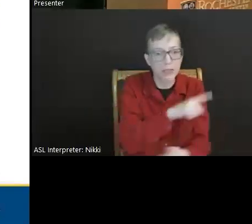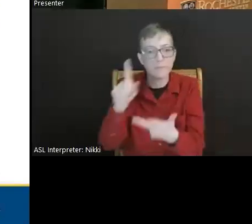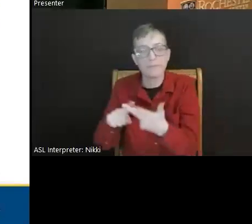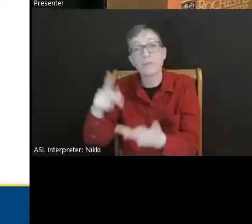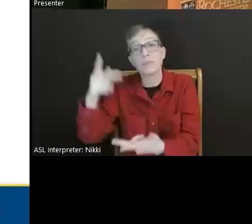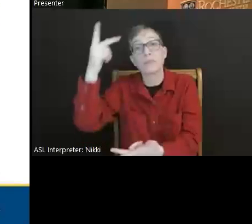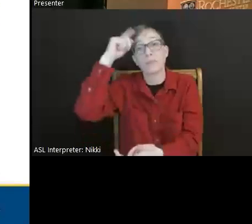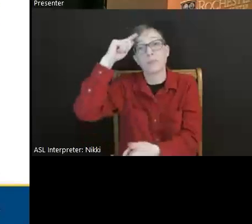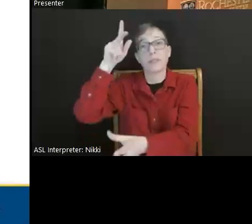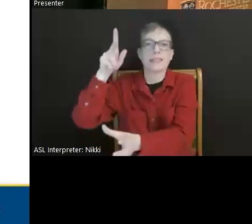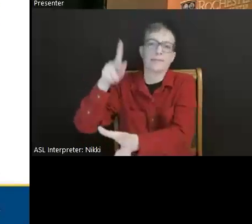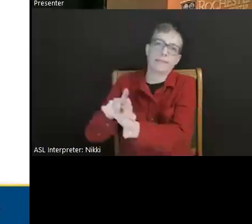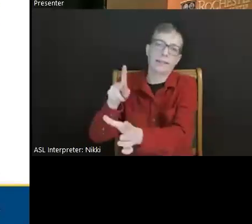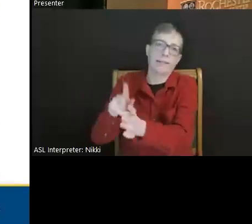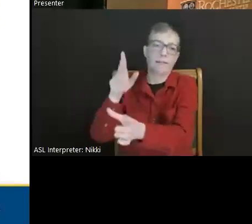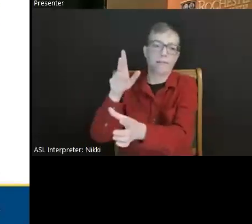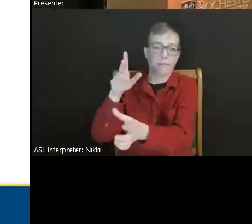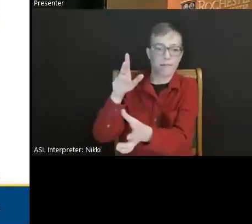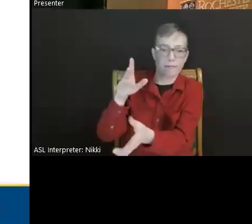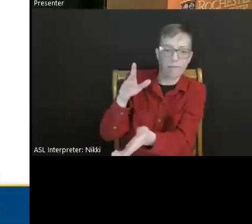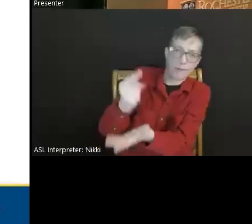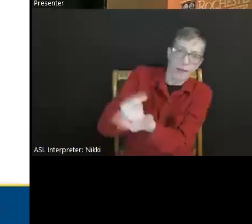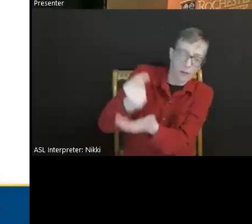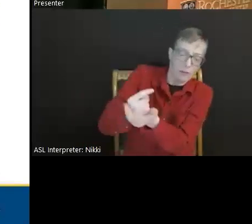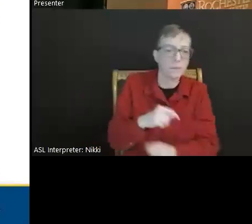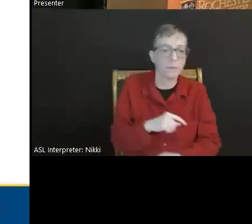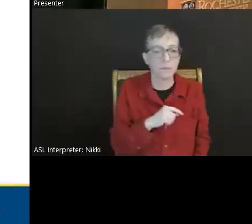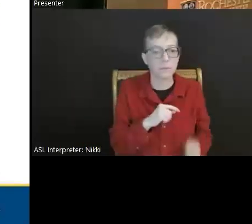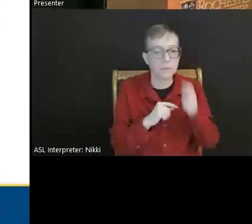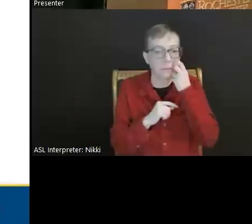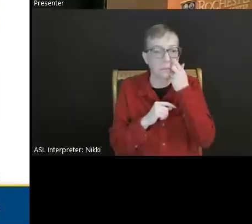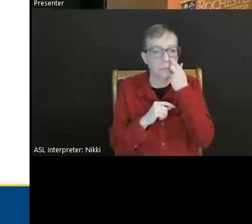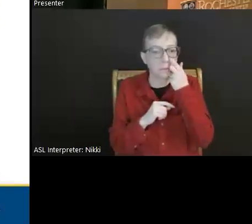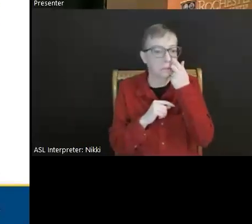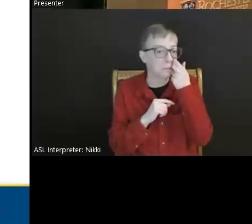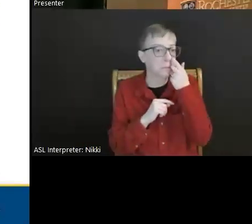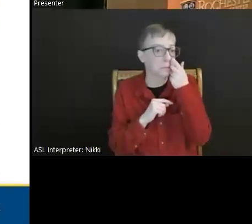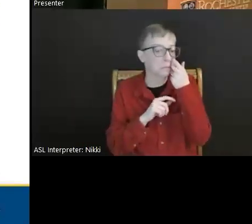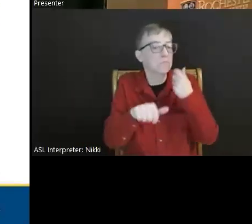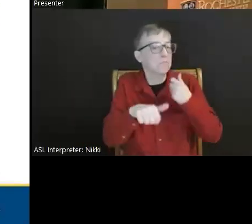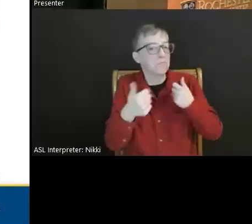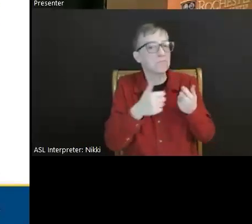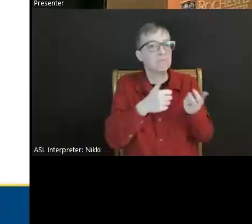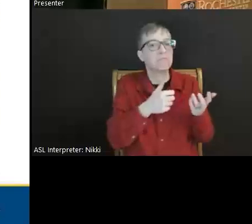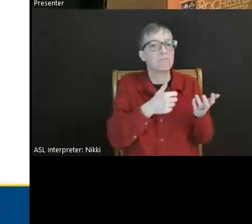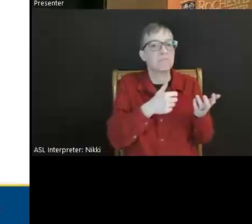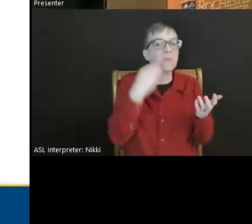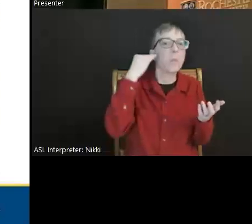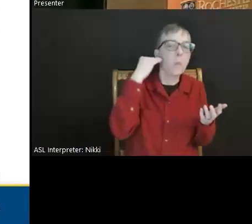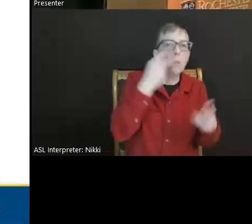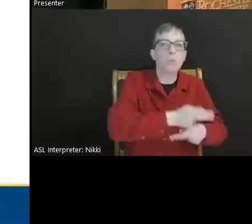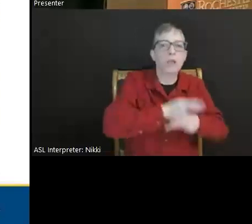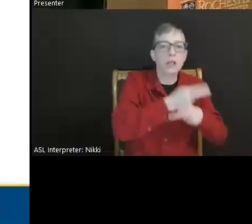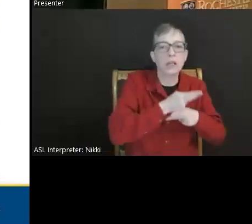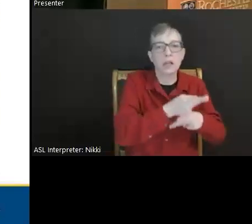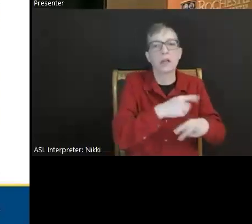We work closely with our health home care managers and work to link patients to other appropriate services. And again, this is intended